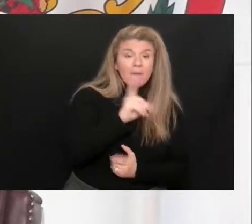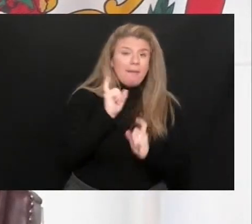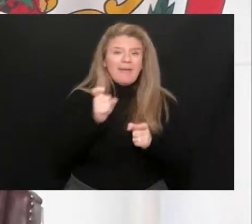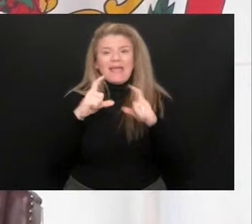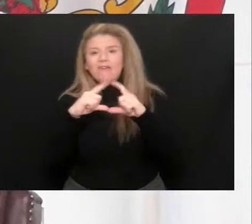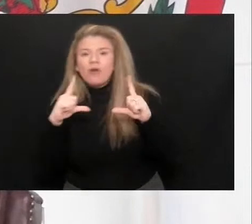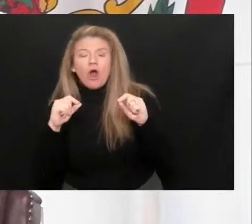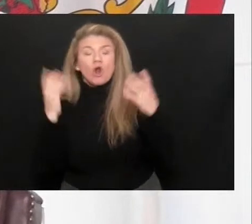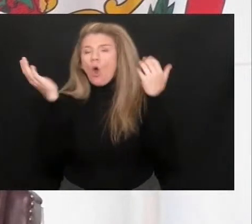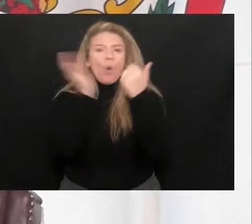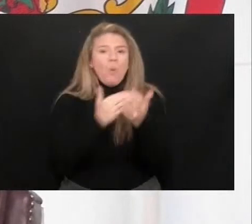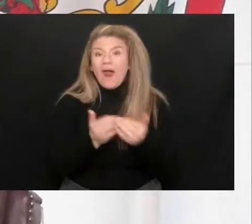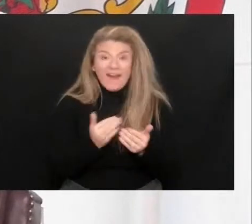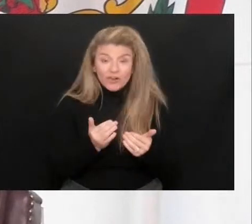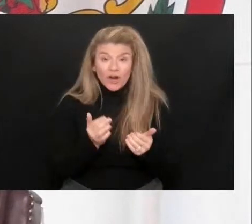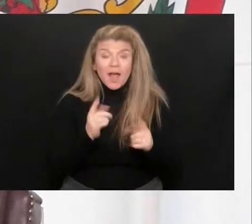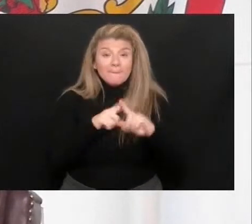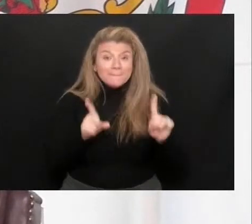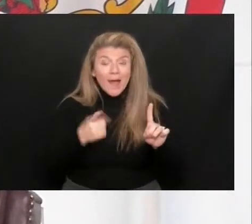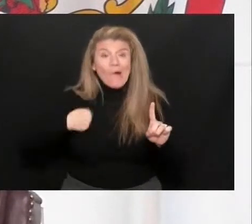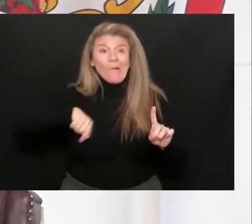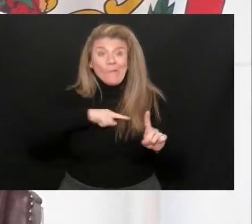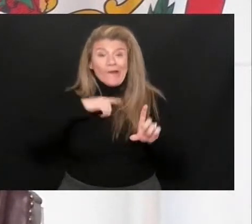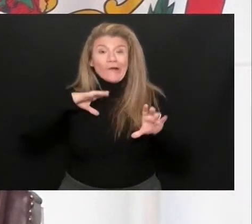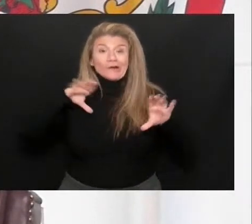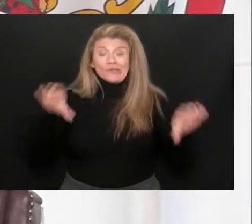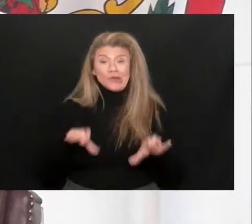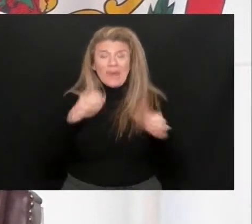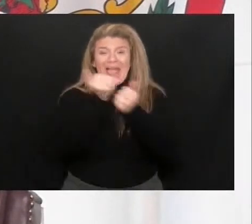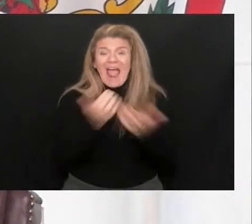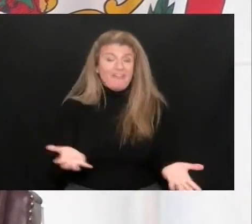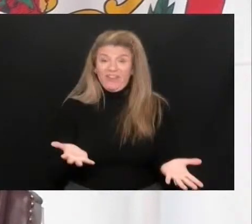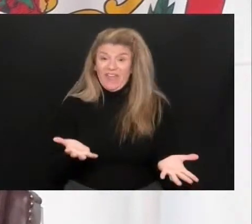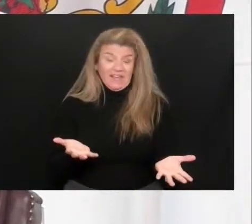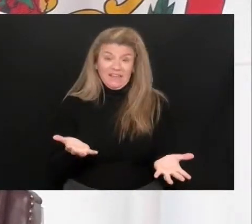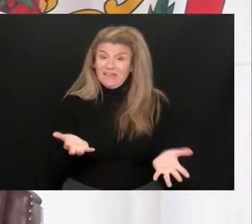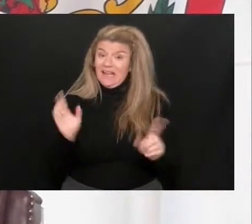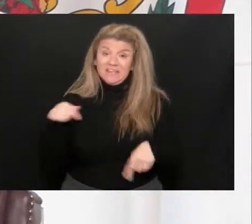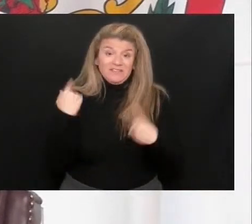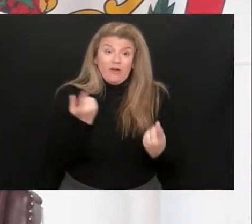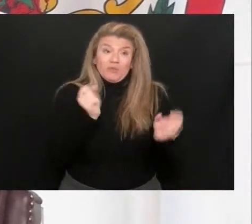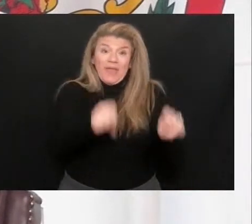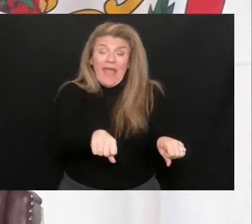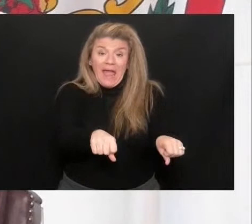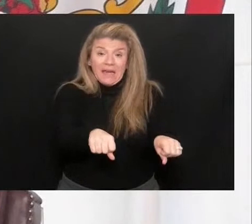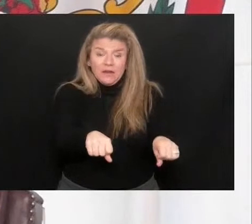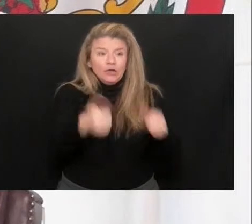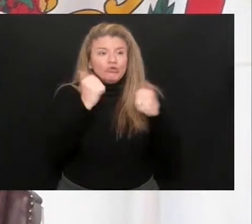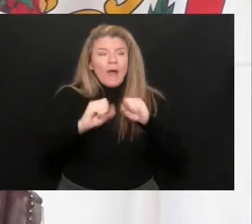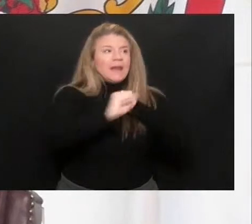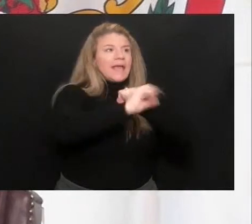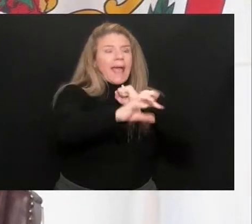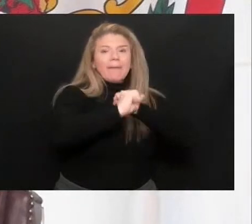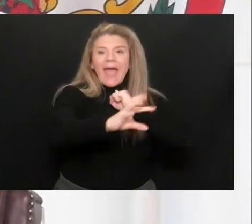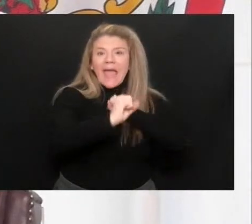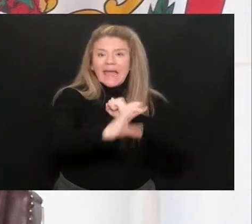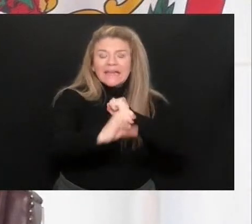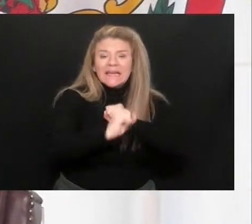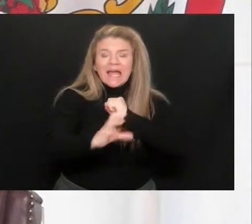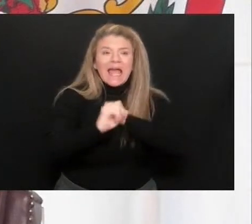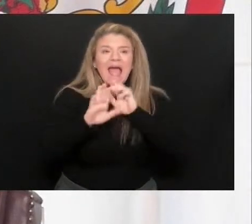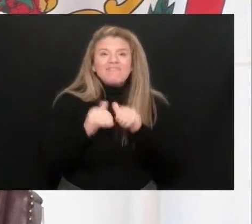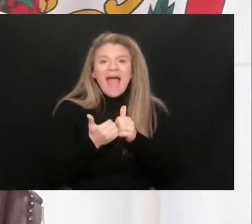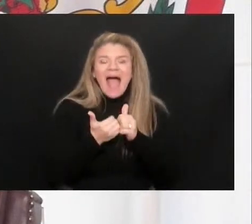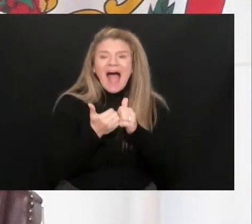card or whatever. But we're doing everything, as far as a campaign, from the standpoint of how we